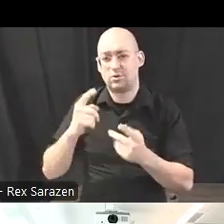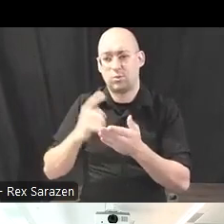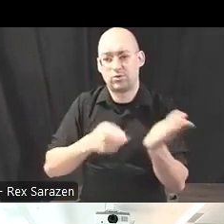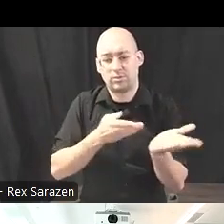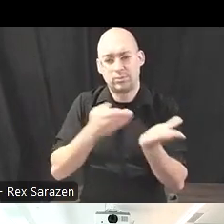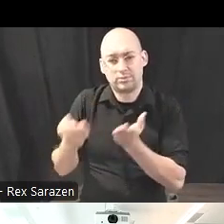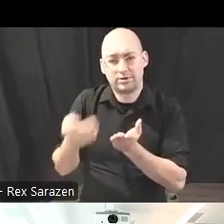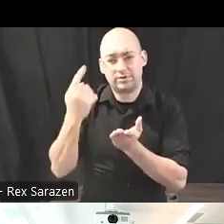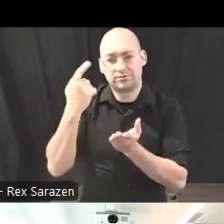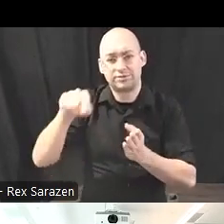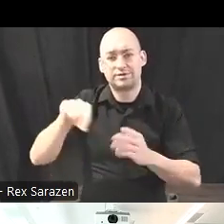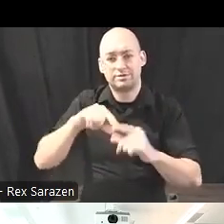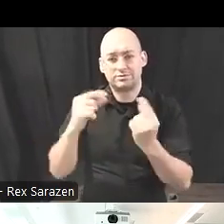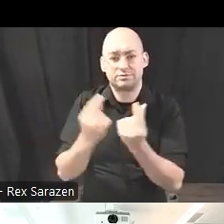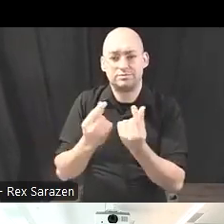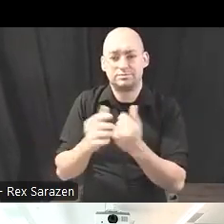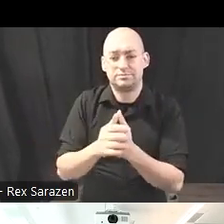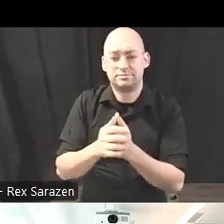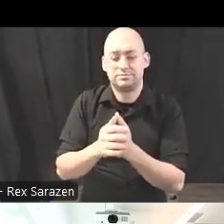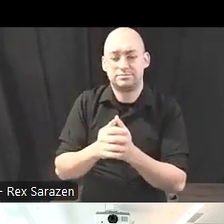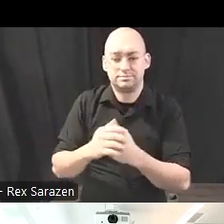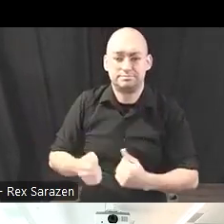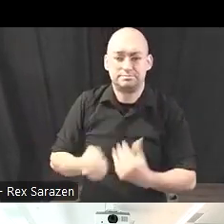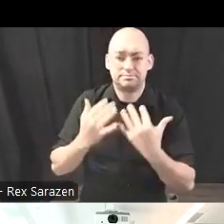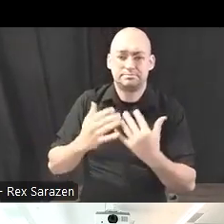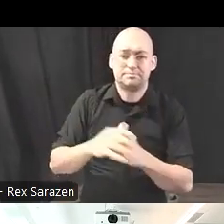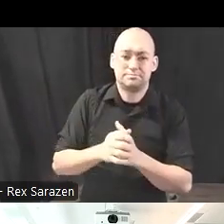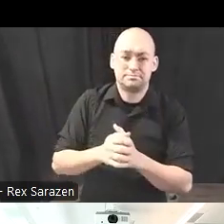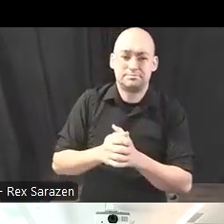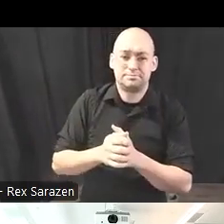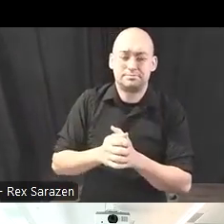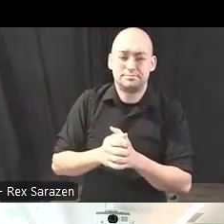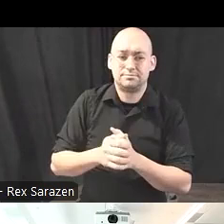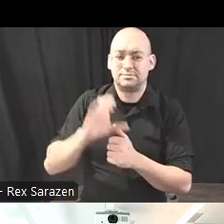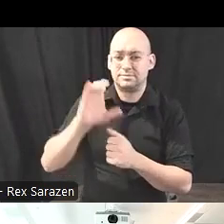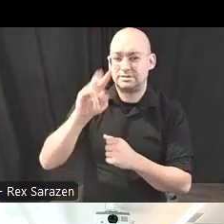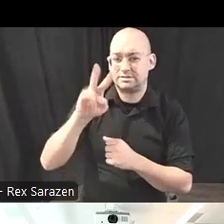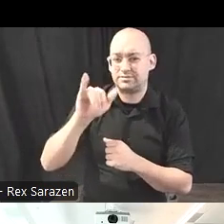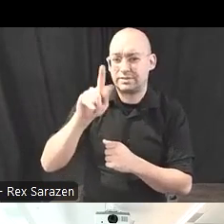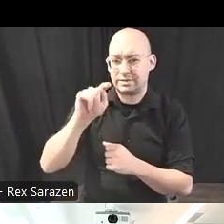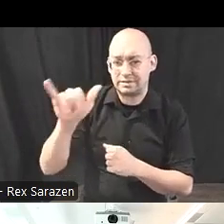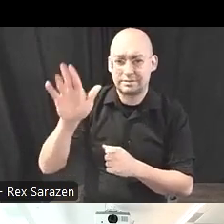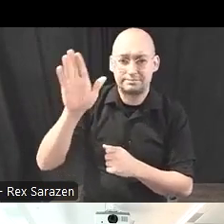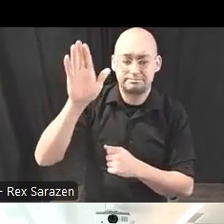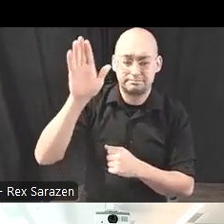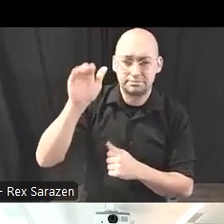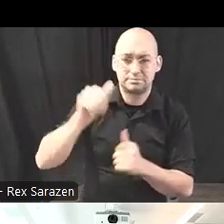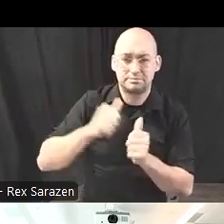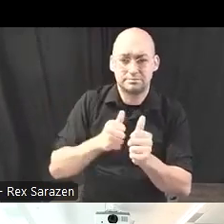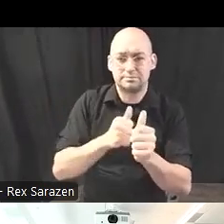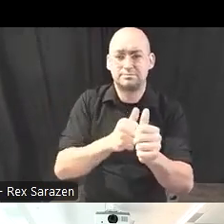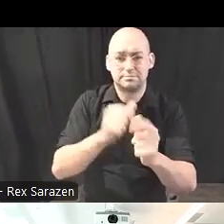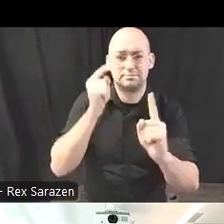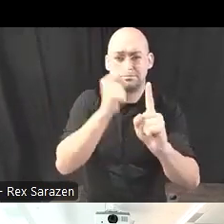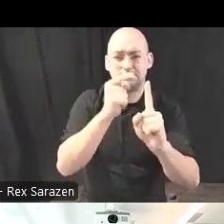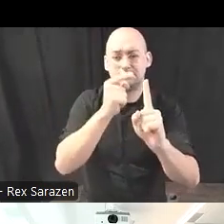role, passion, your humility, your dogged persistence, we need you